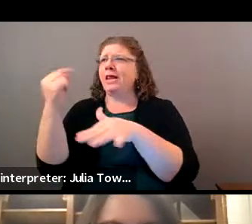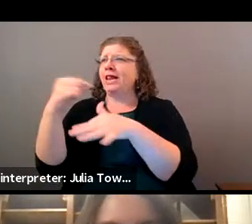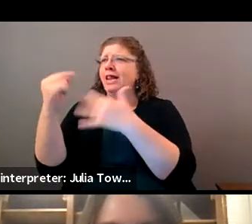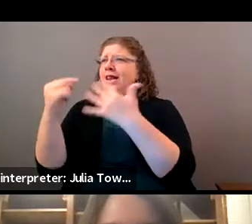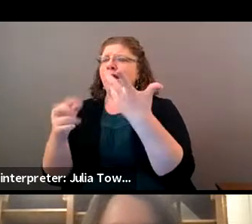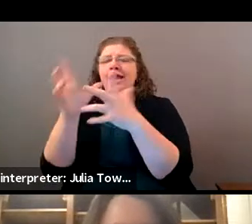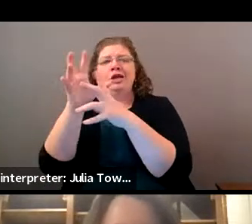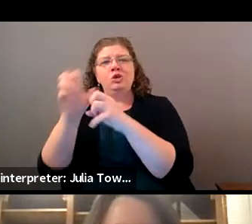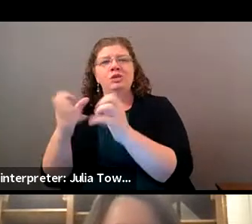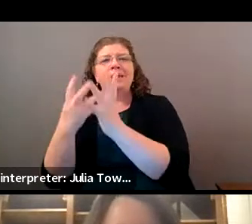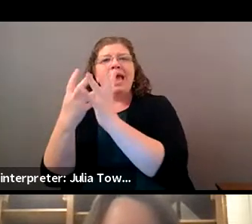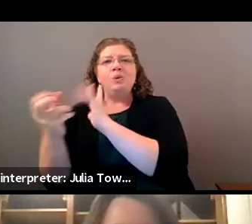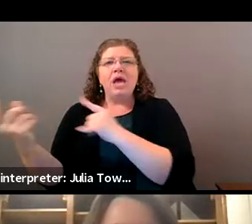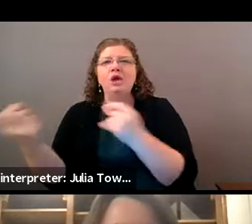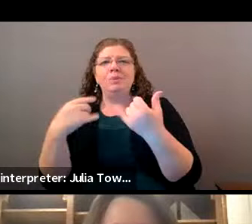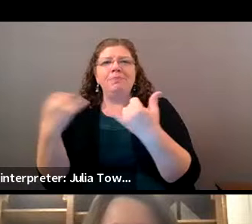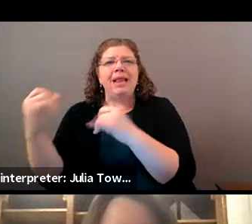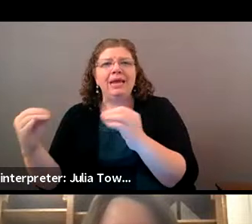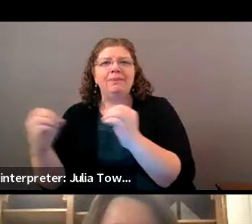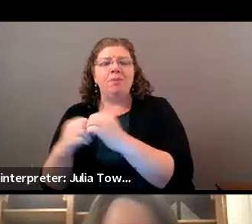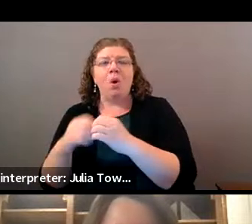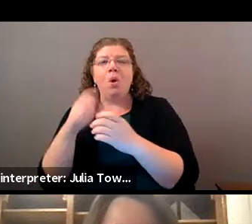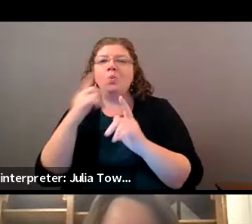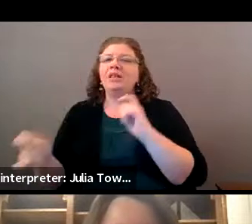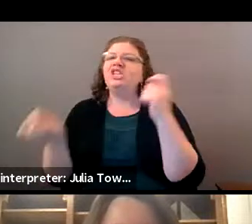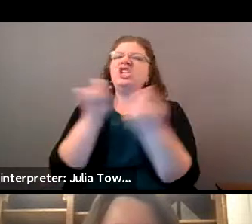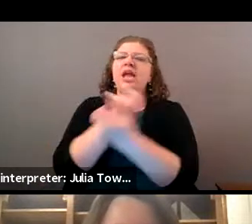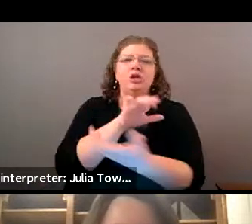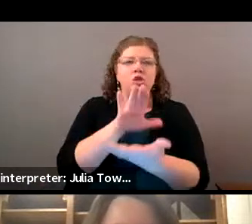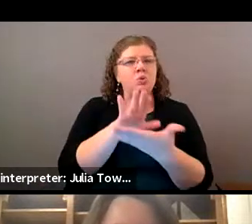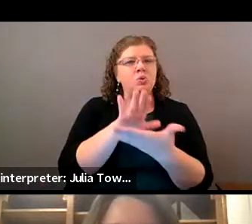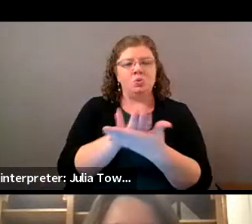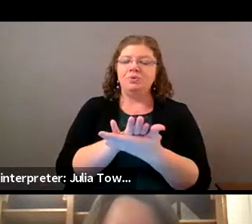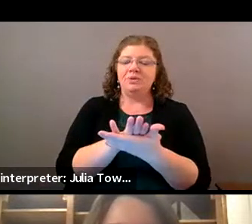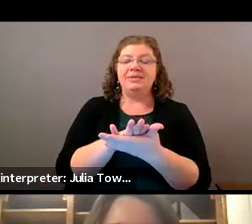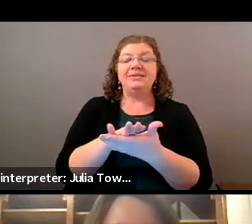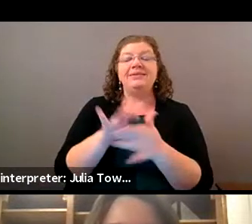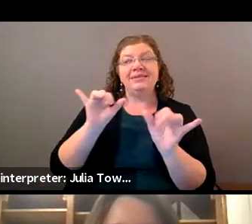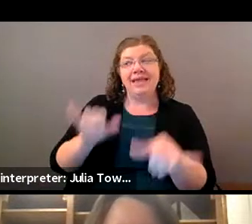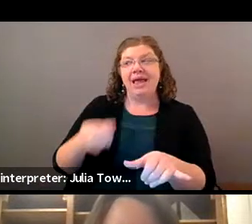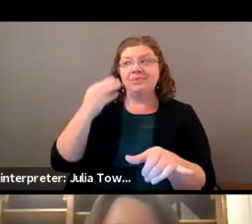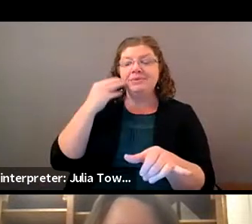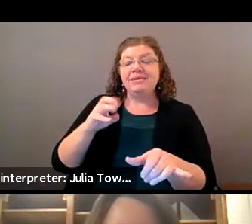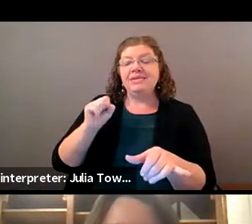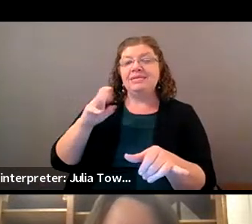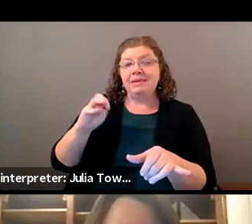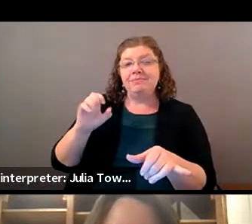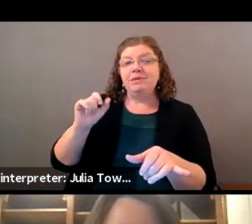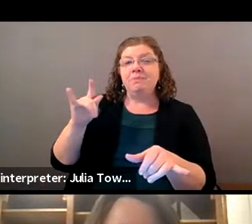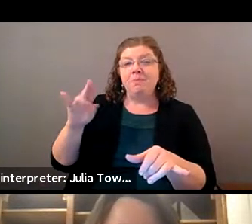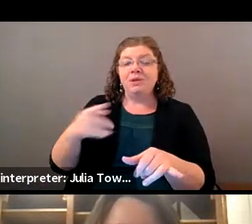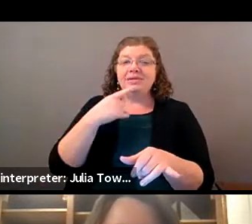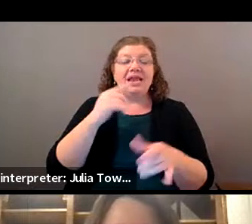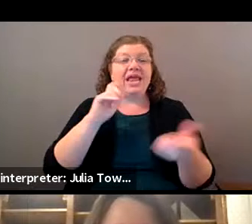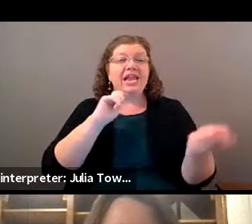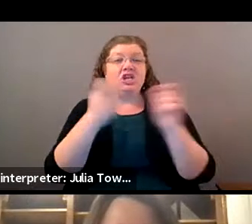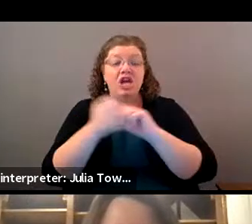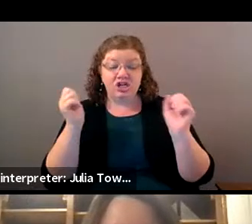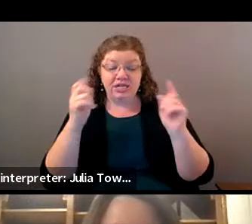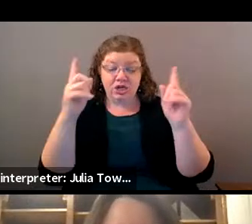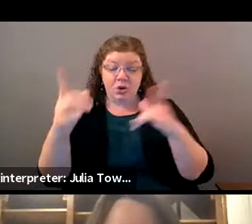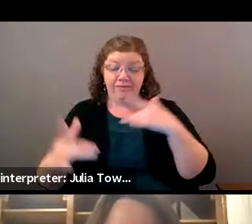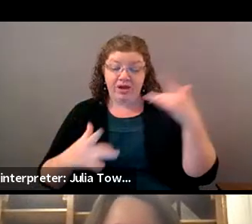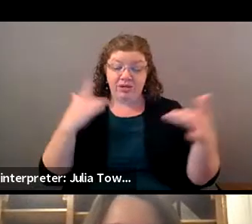be incorporating more play? It will change schools, as Ms. Sims-Moten said, and it will change education. So I'm very excited.